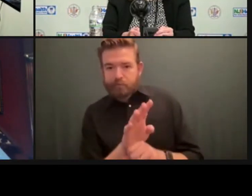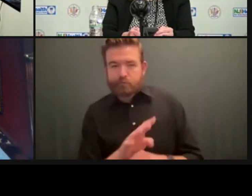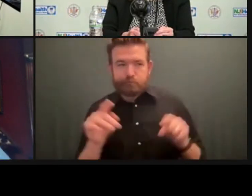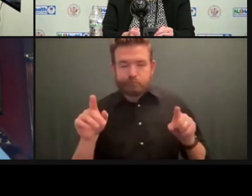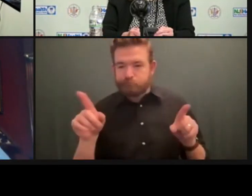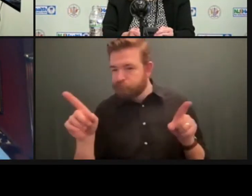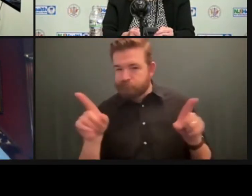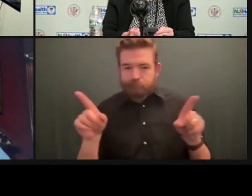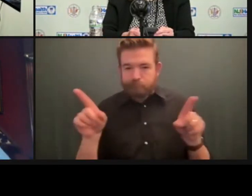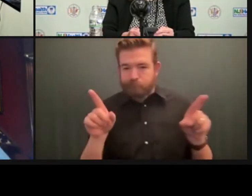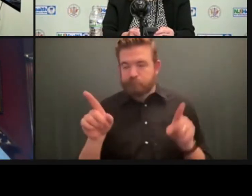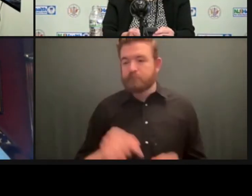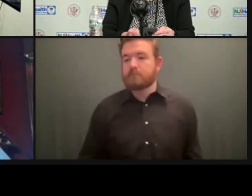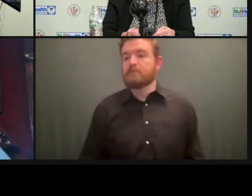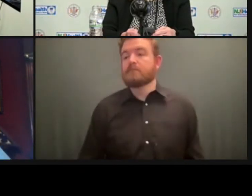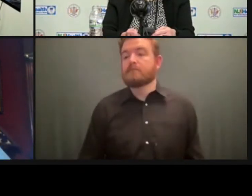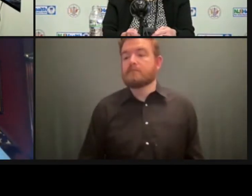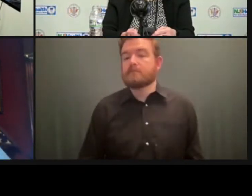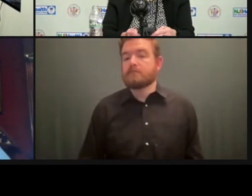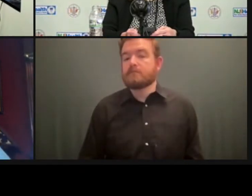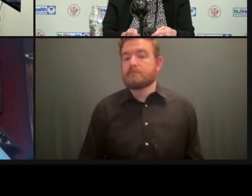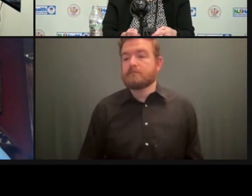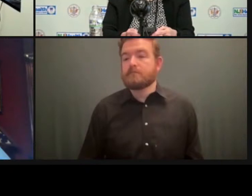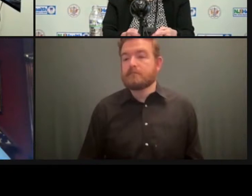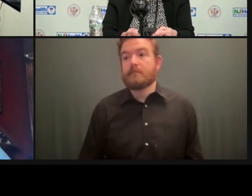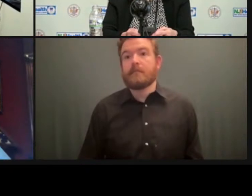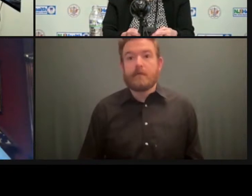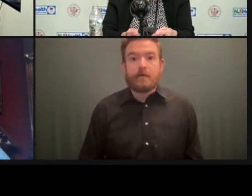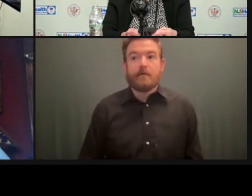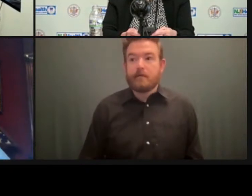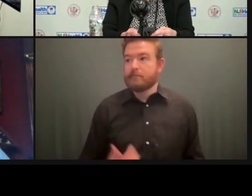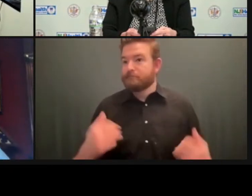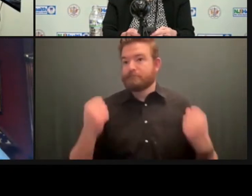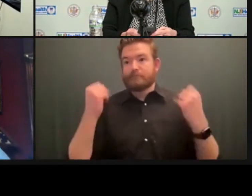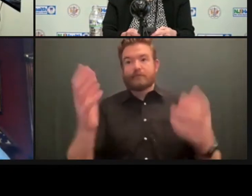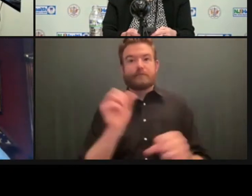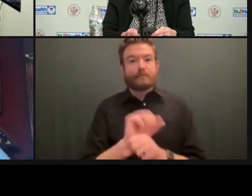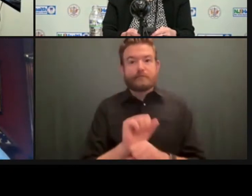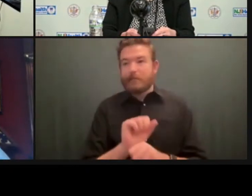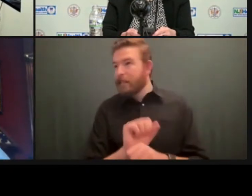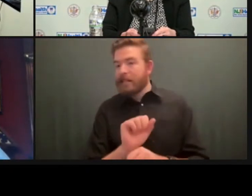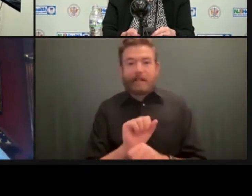Yeah, redefining multitasking here on Monday, January 3rd.